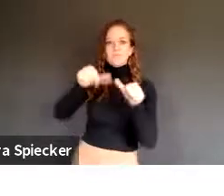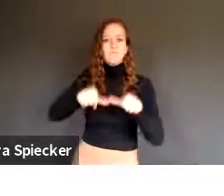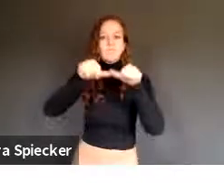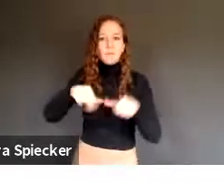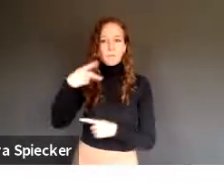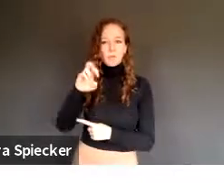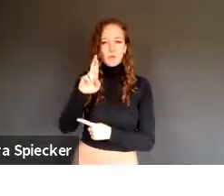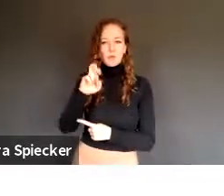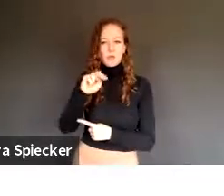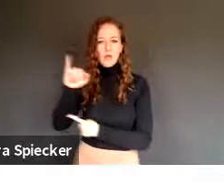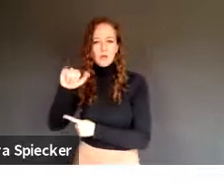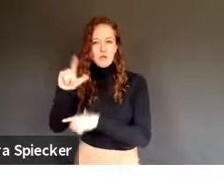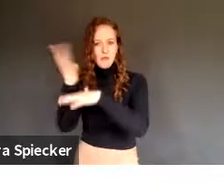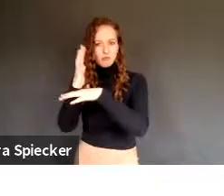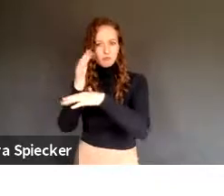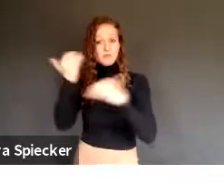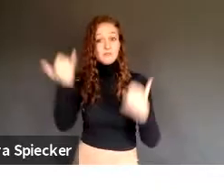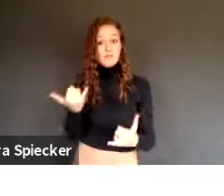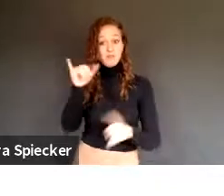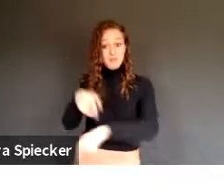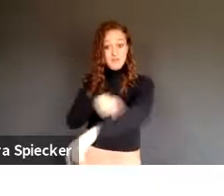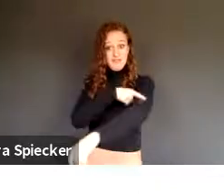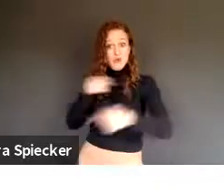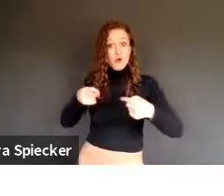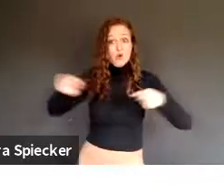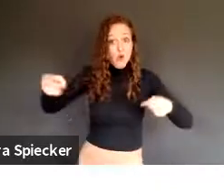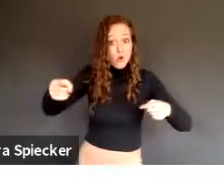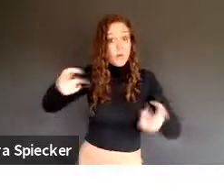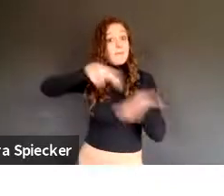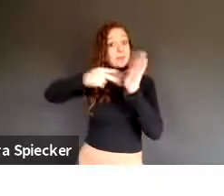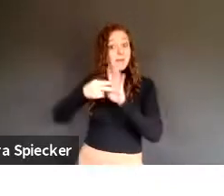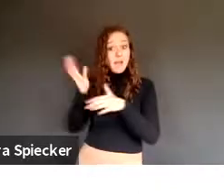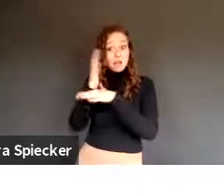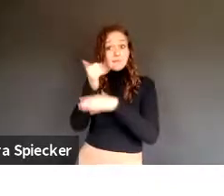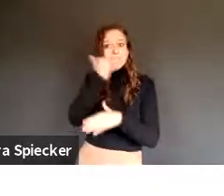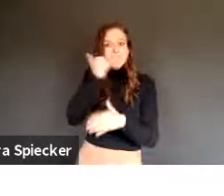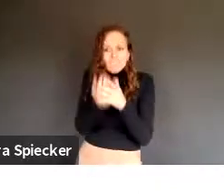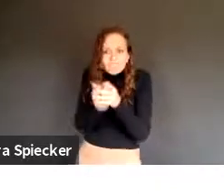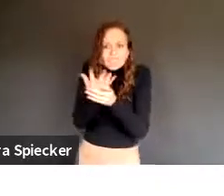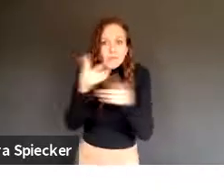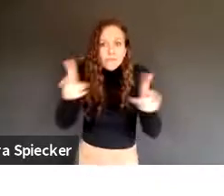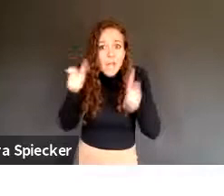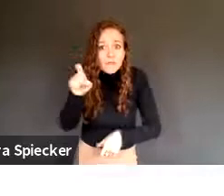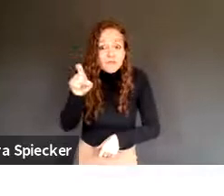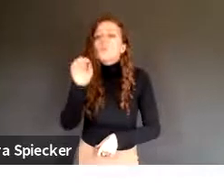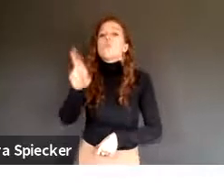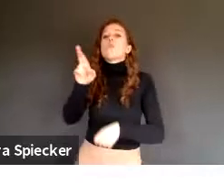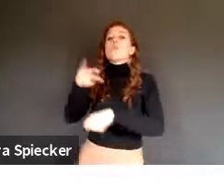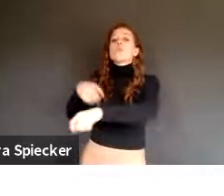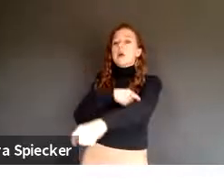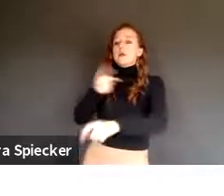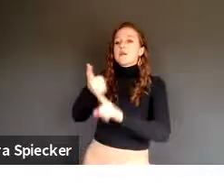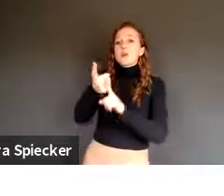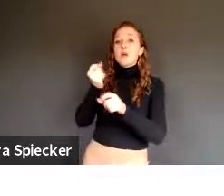So now the question arose, since Hedophyllum is a perennial algae, does that long length reflect algae growing